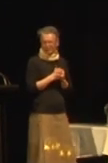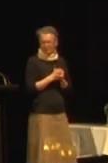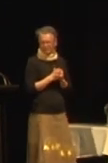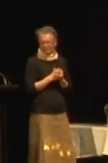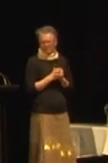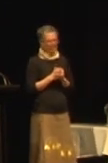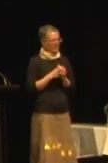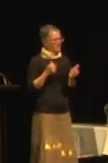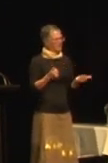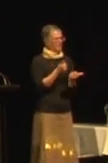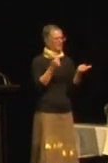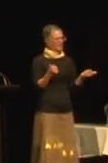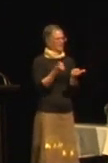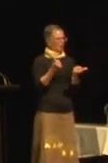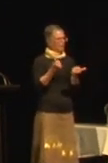happening in the wild.